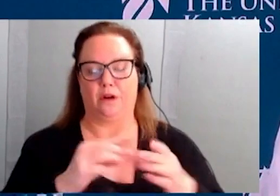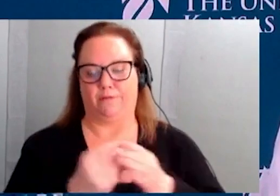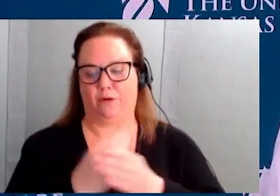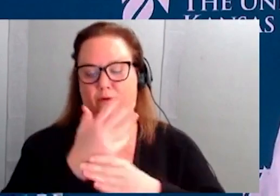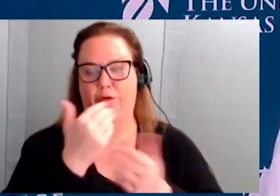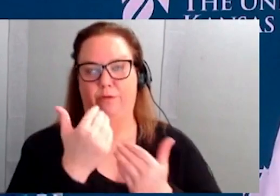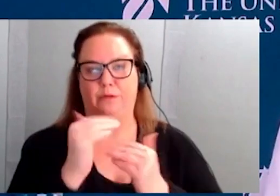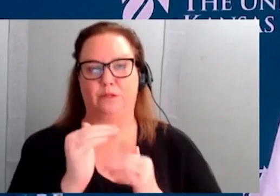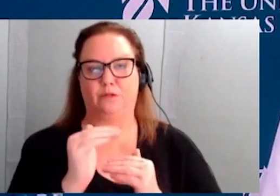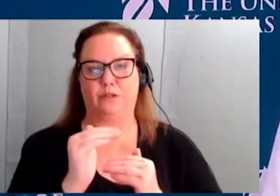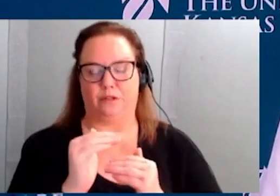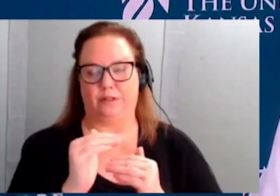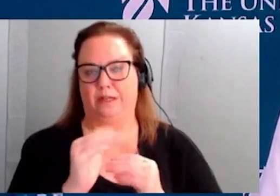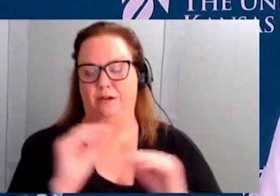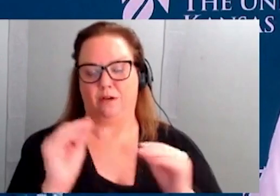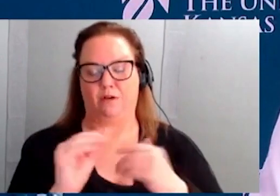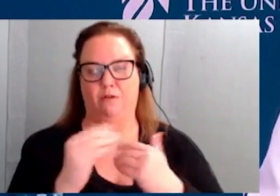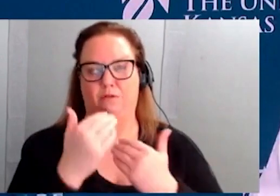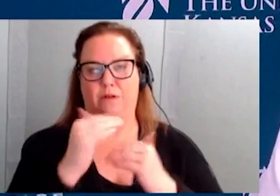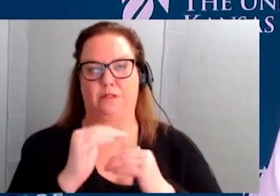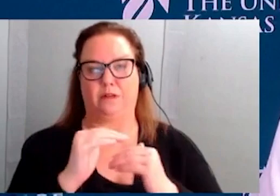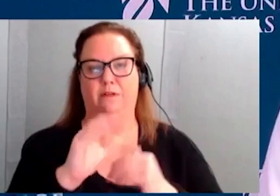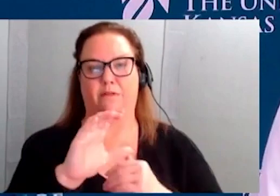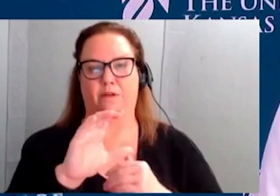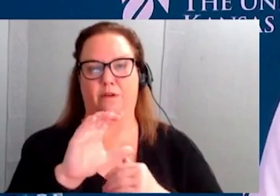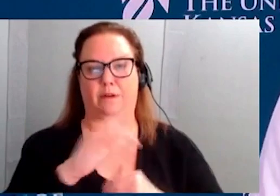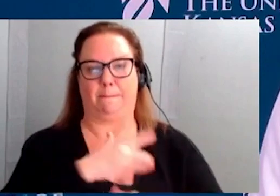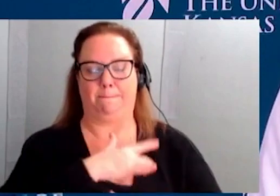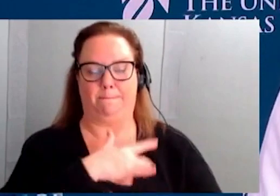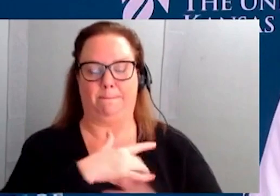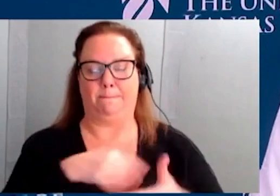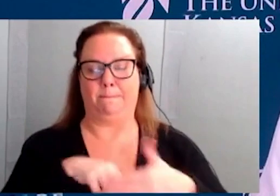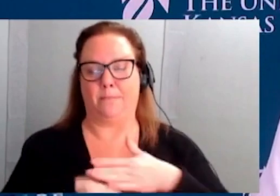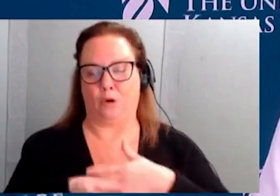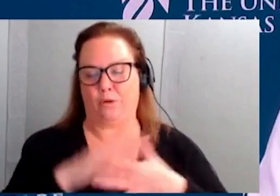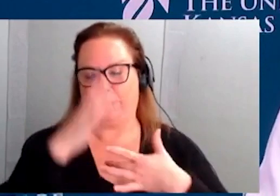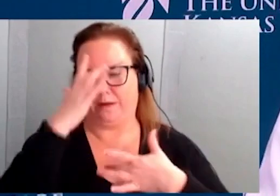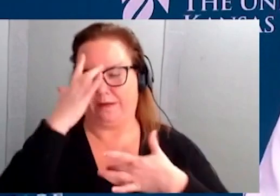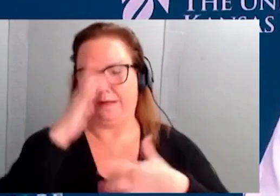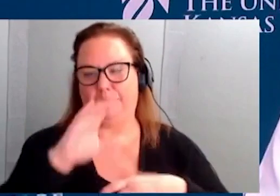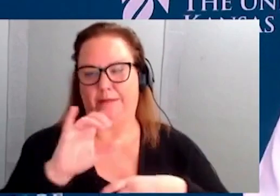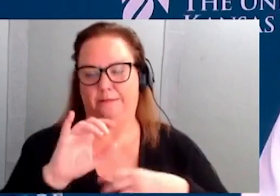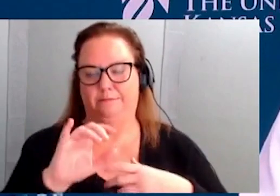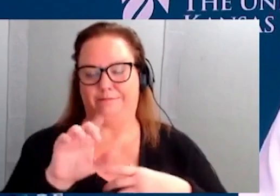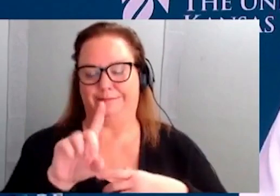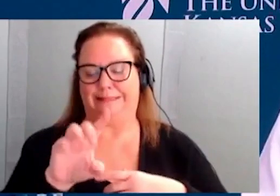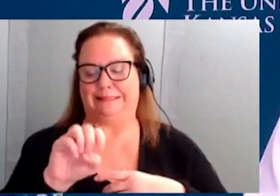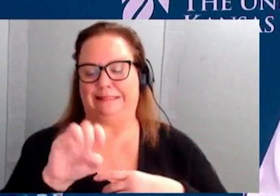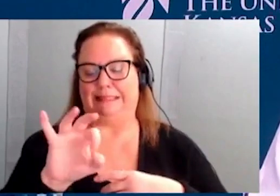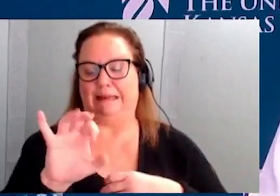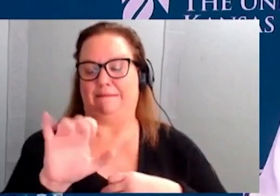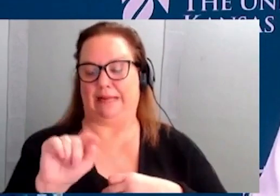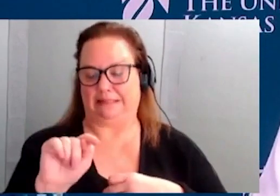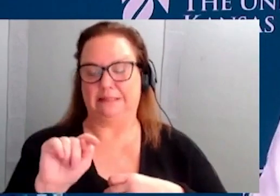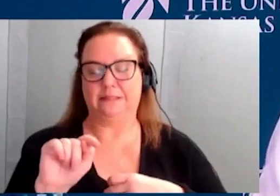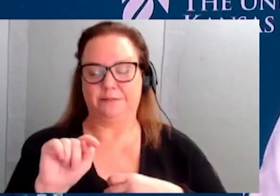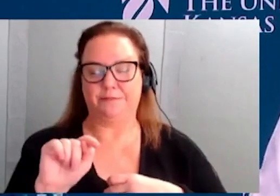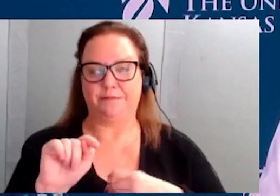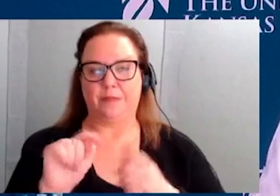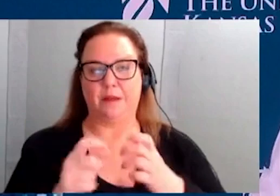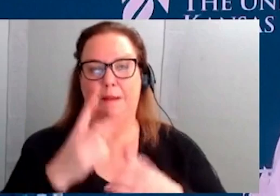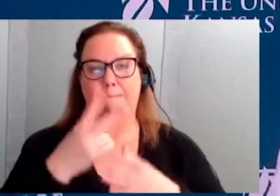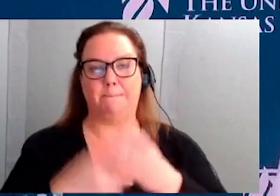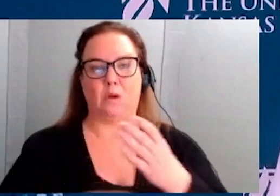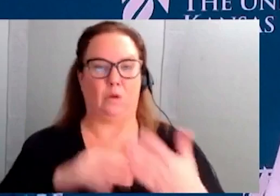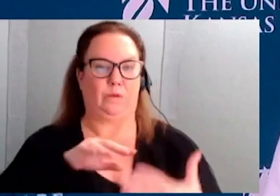and no increased risk for congenital anomalies or birth defects. And so, both of these studies and many